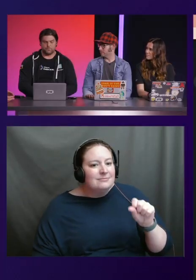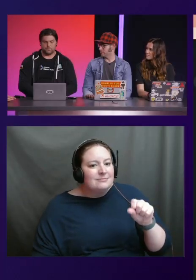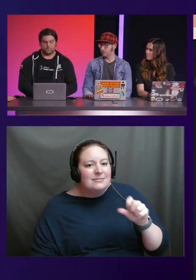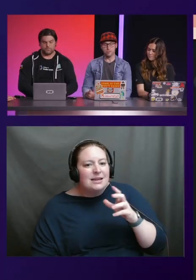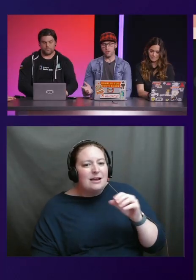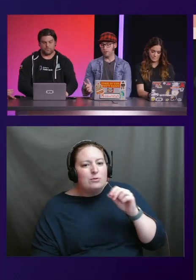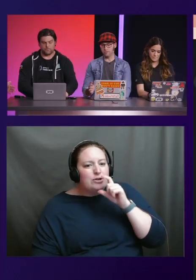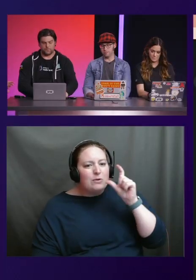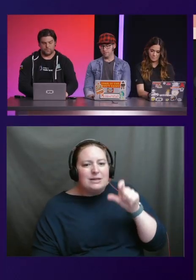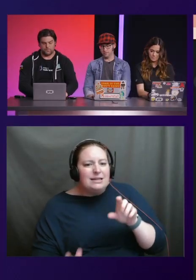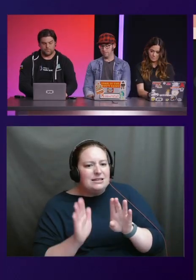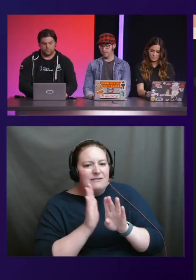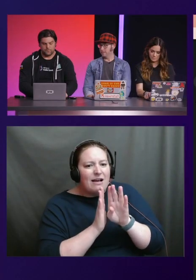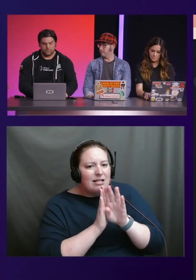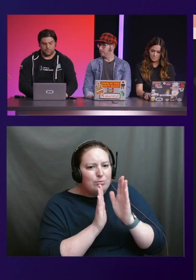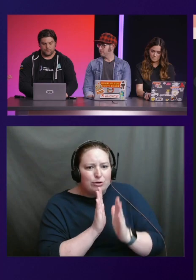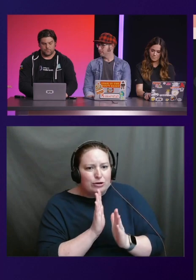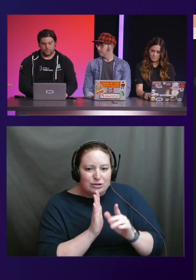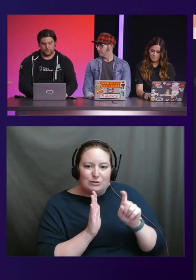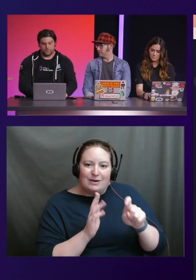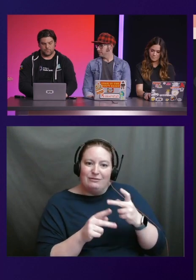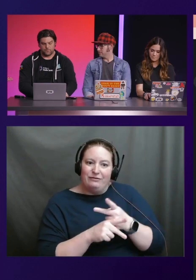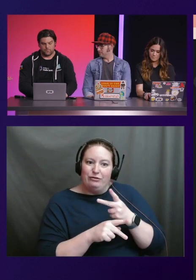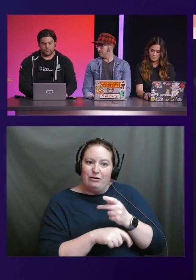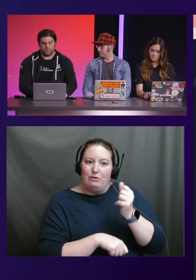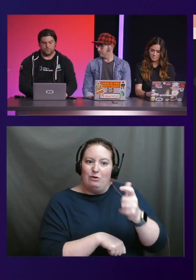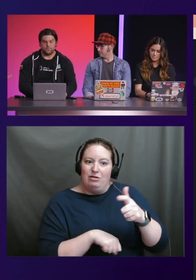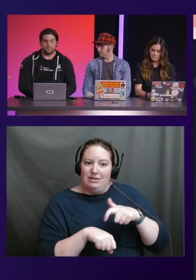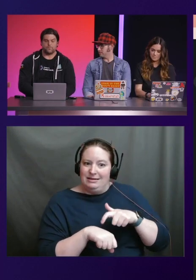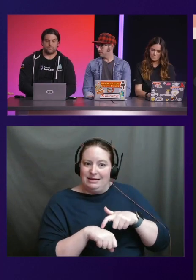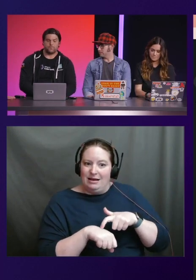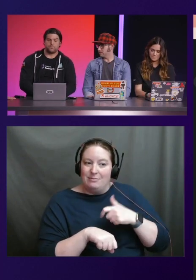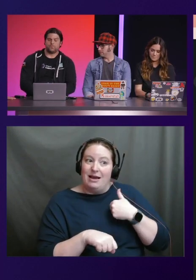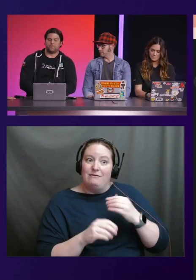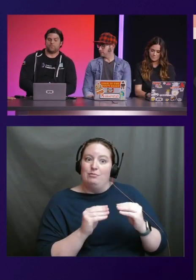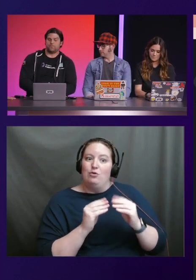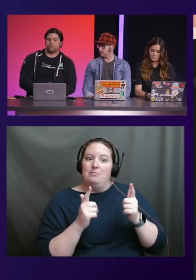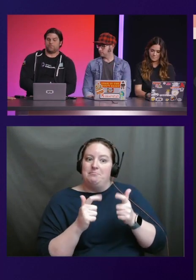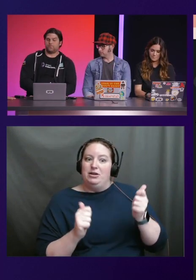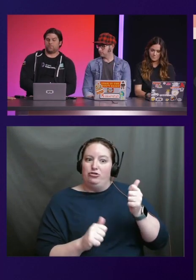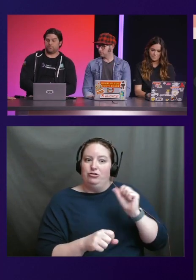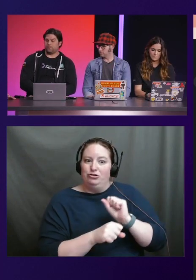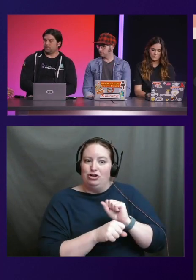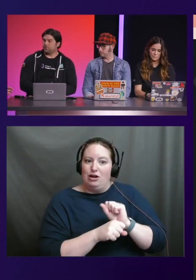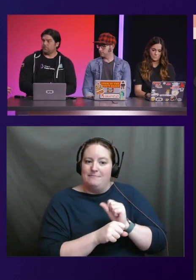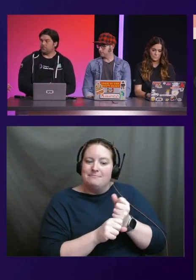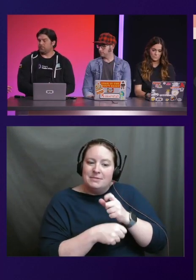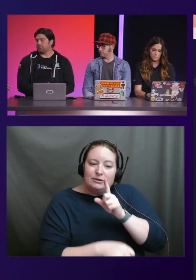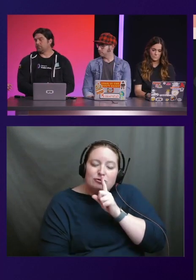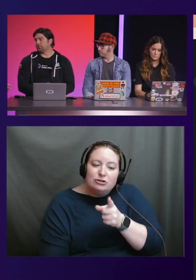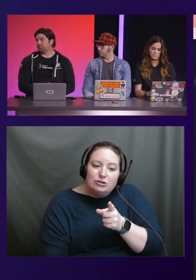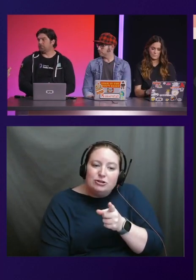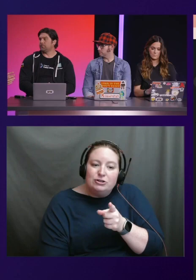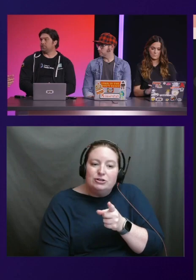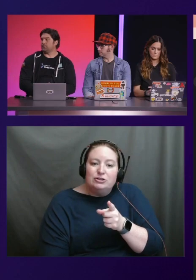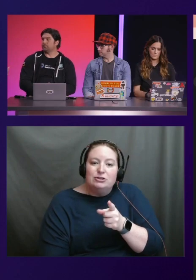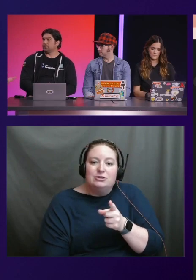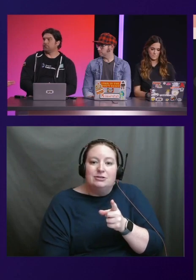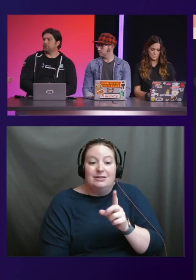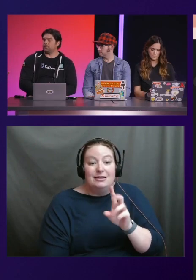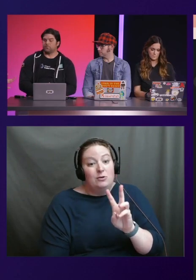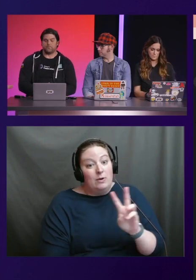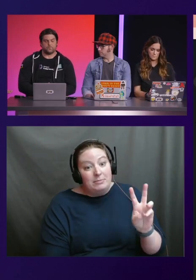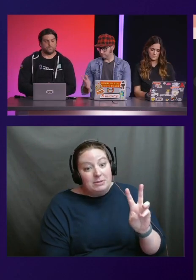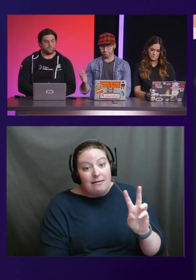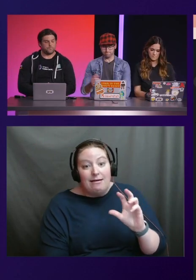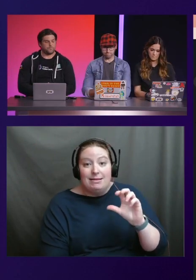figure it out that all the time, right? They have a bigger job to make sure that the website or the app